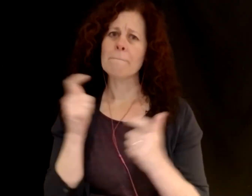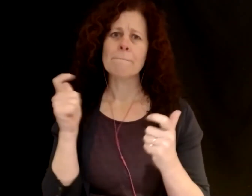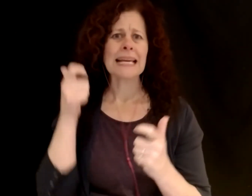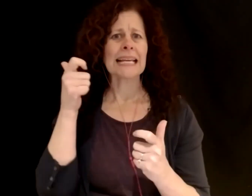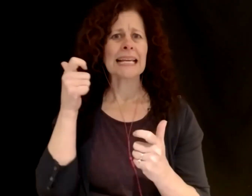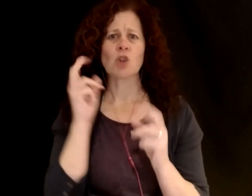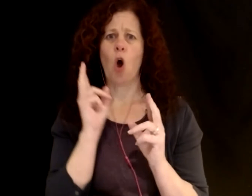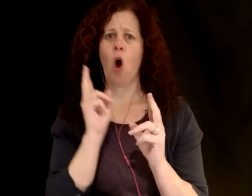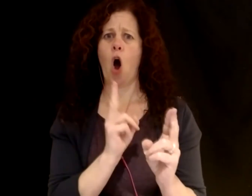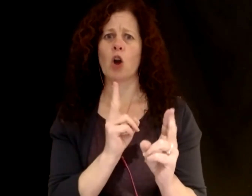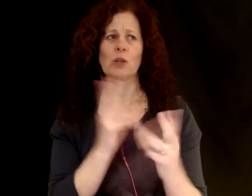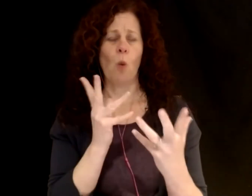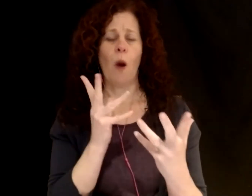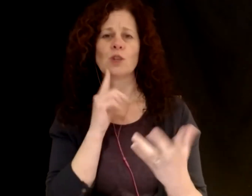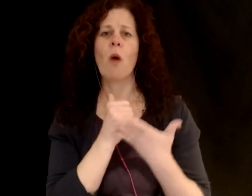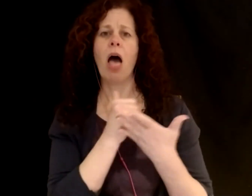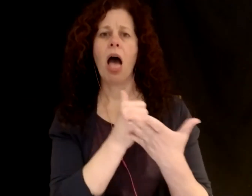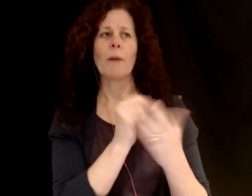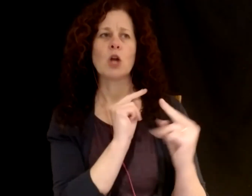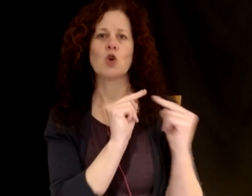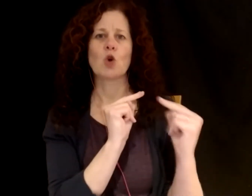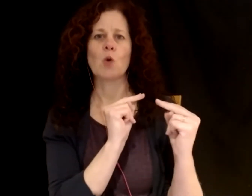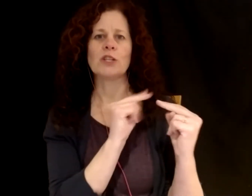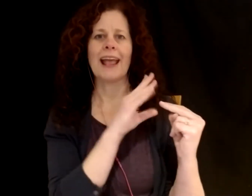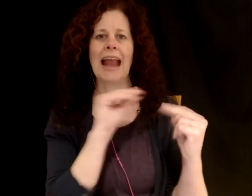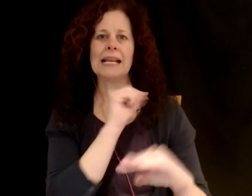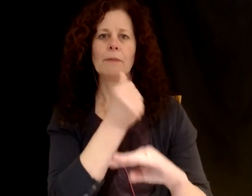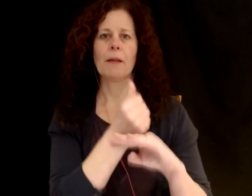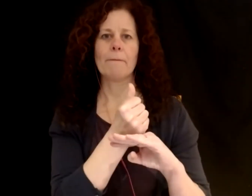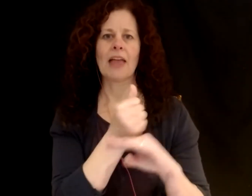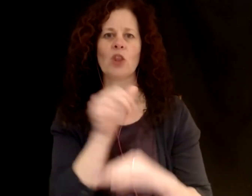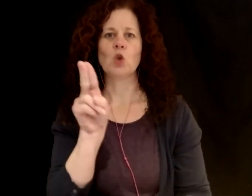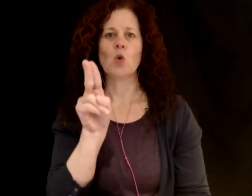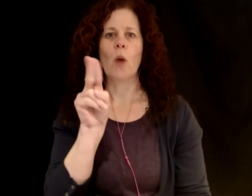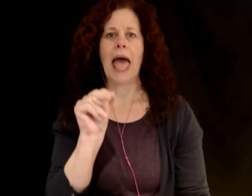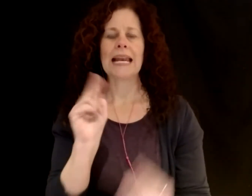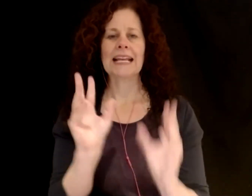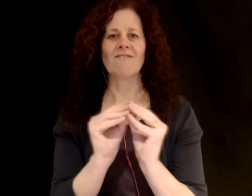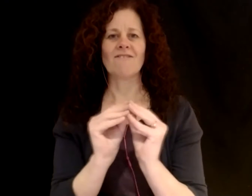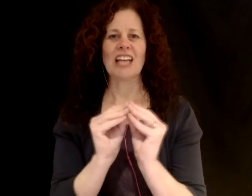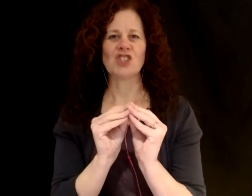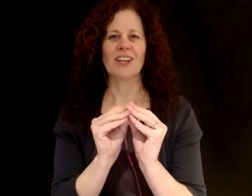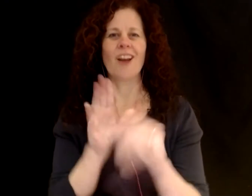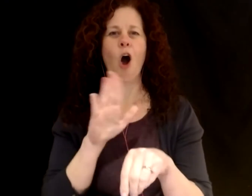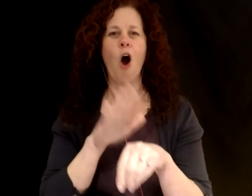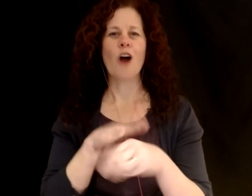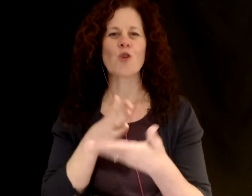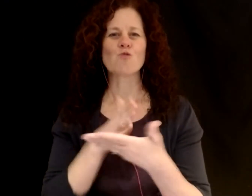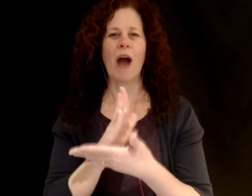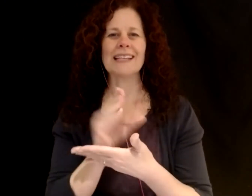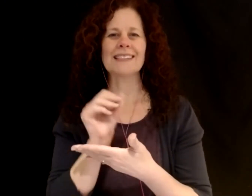to negotiate and implement the UN Convention on the Rights of Persons with Disabilities.